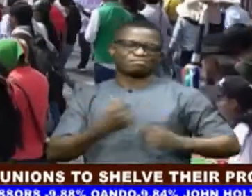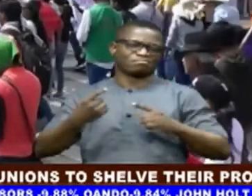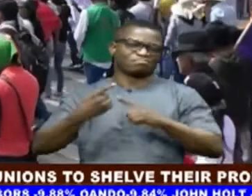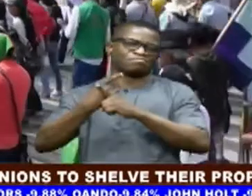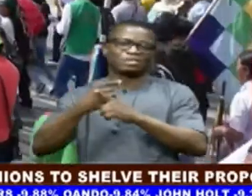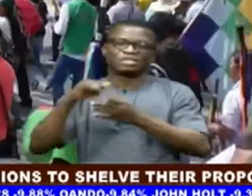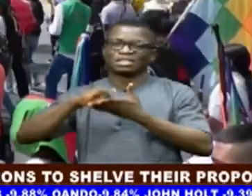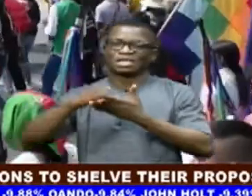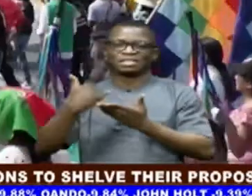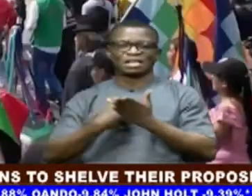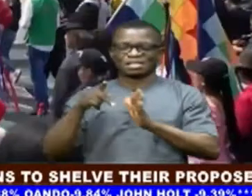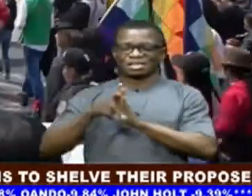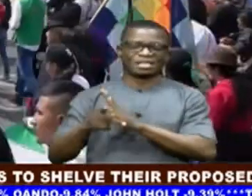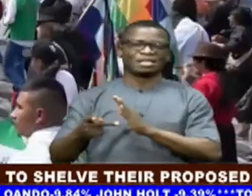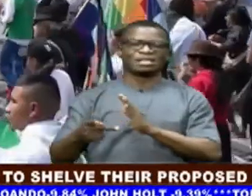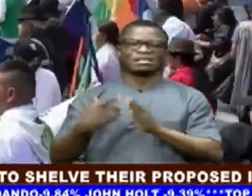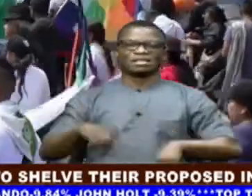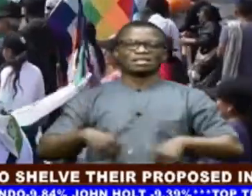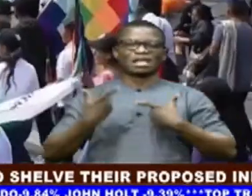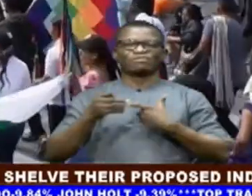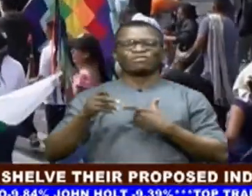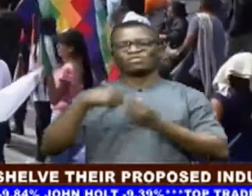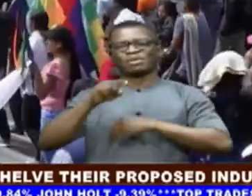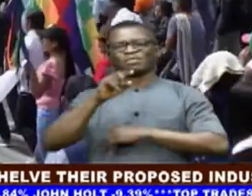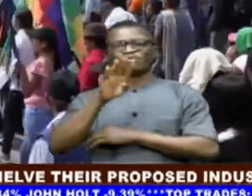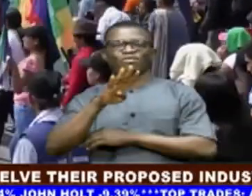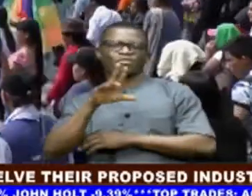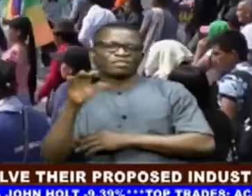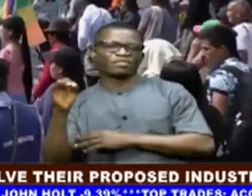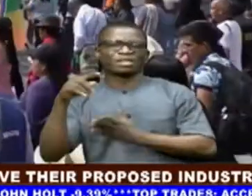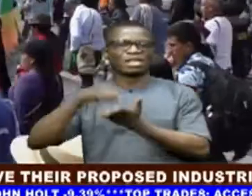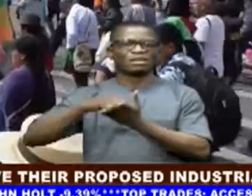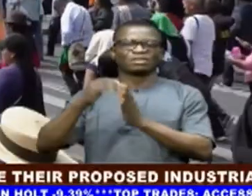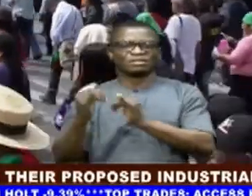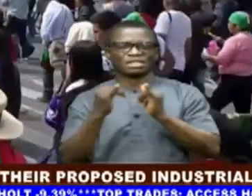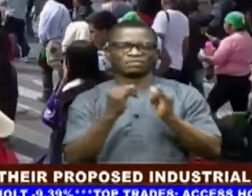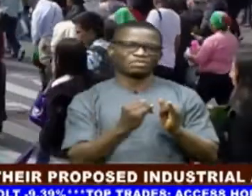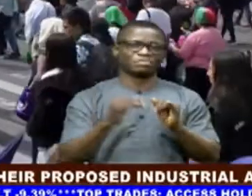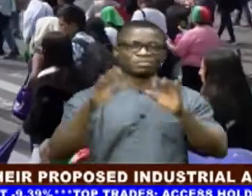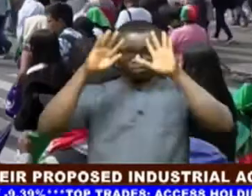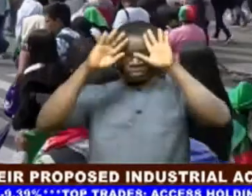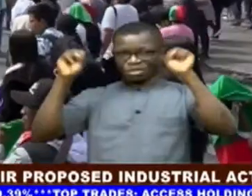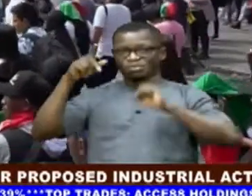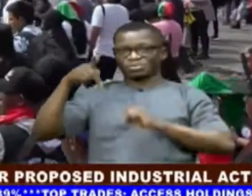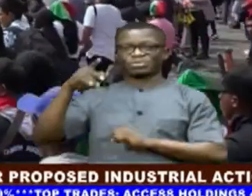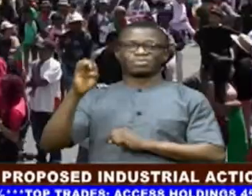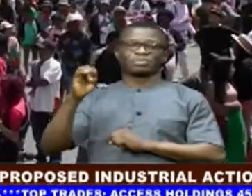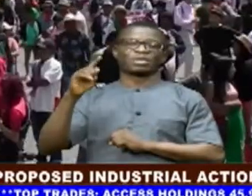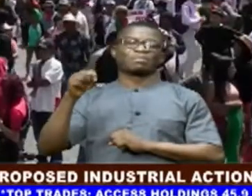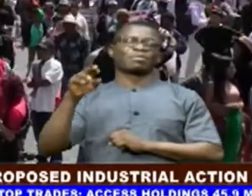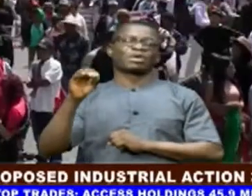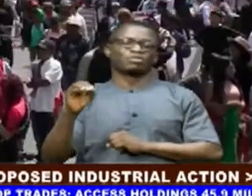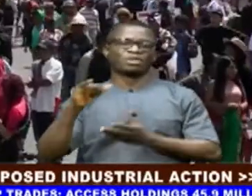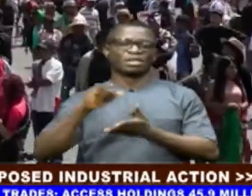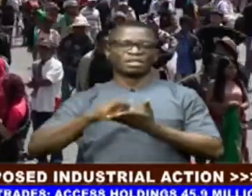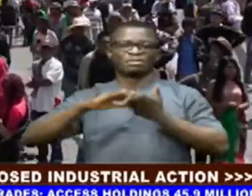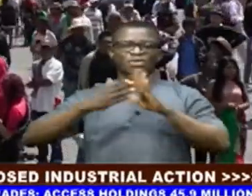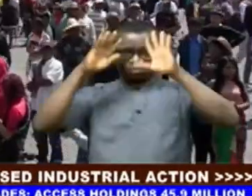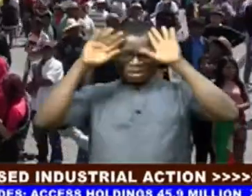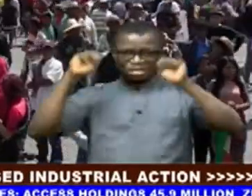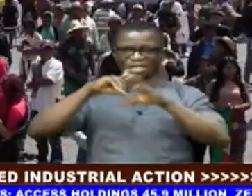that has claimed the lives of a minimum of 450,000 individuals. President Petro, who assumed office in